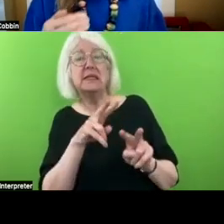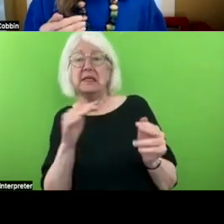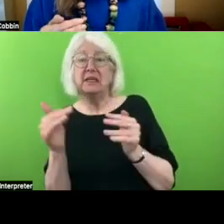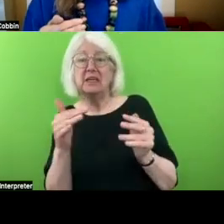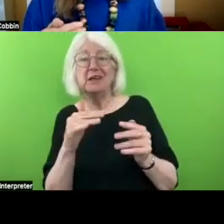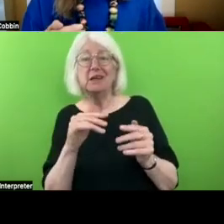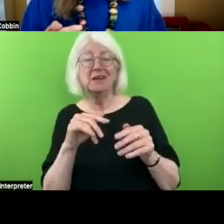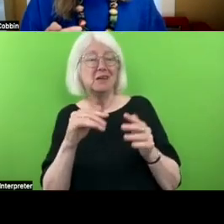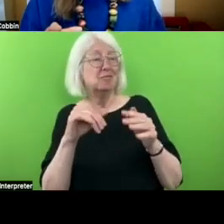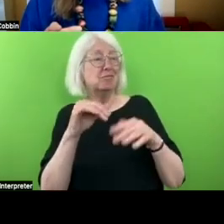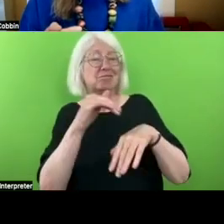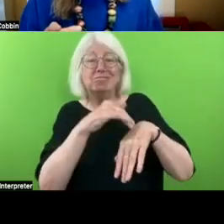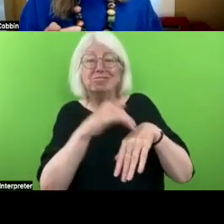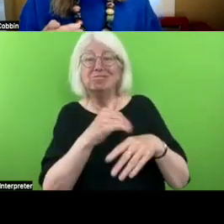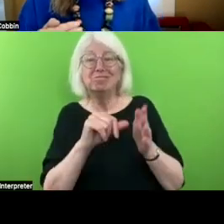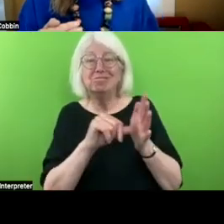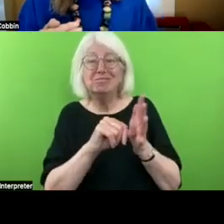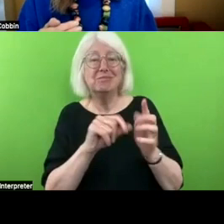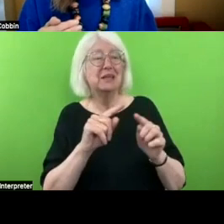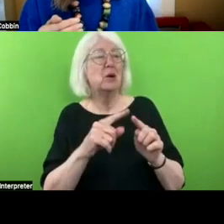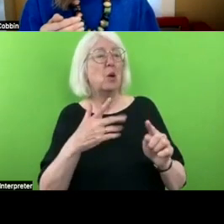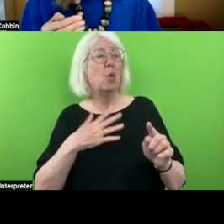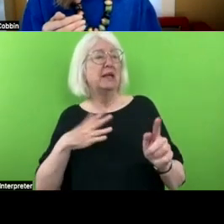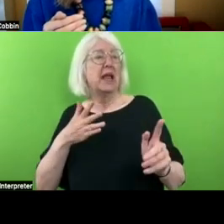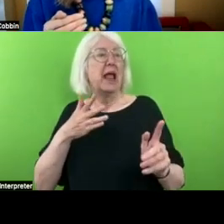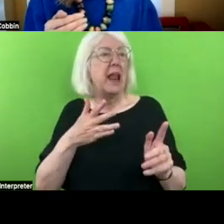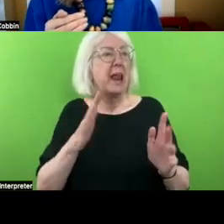often pulled back on reflection from that as well.